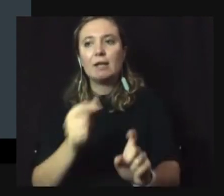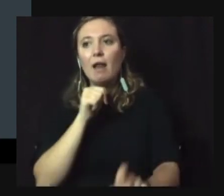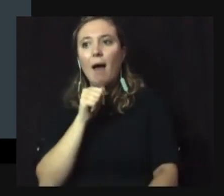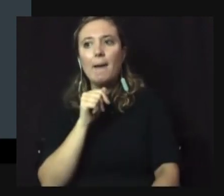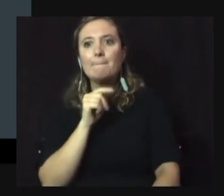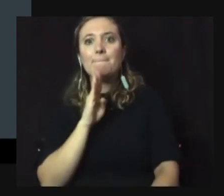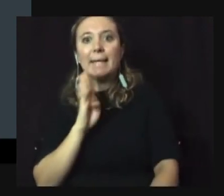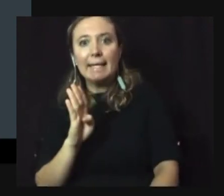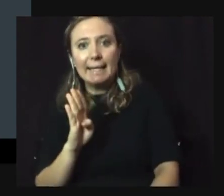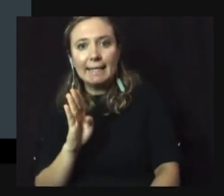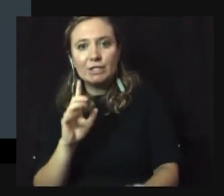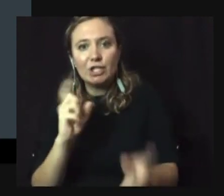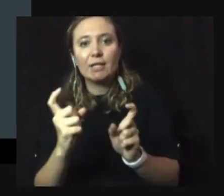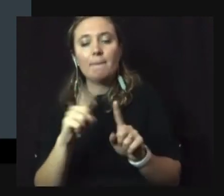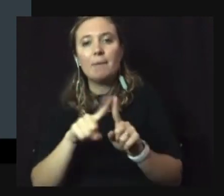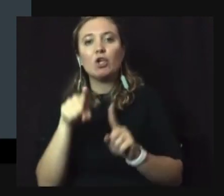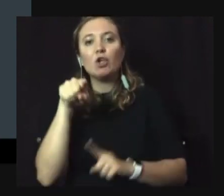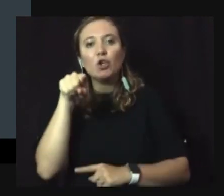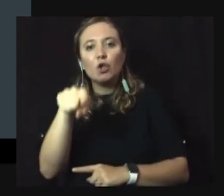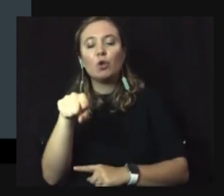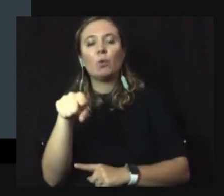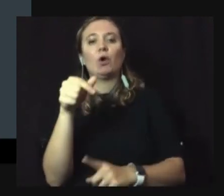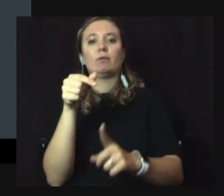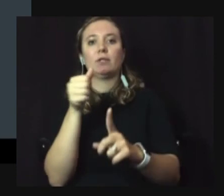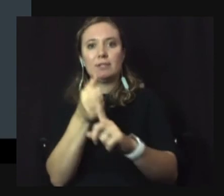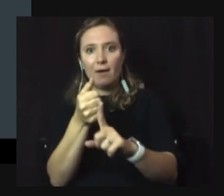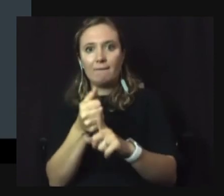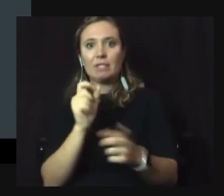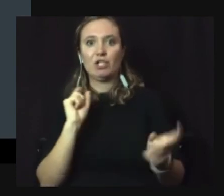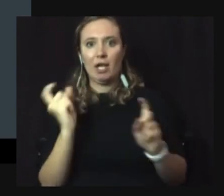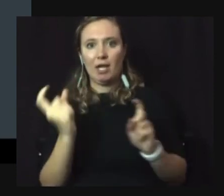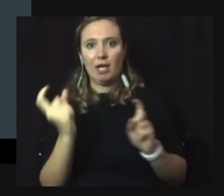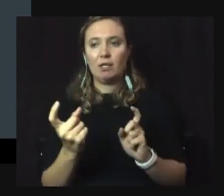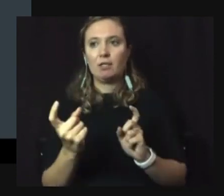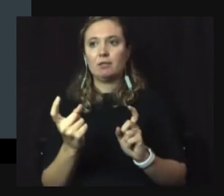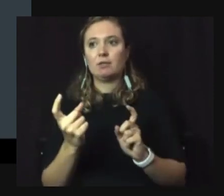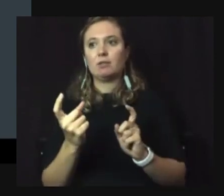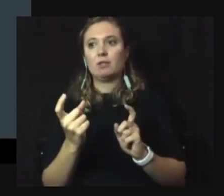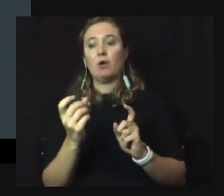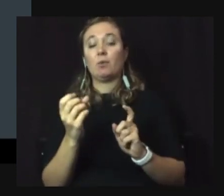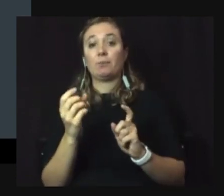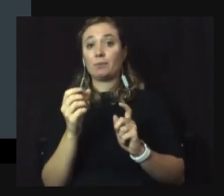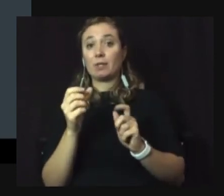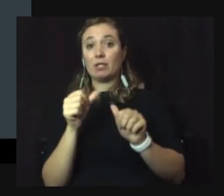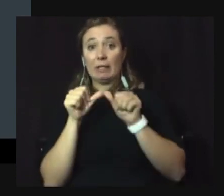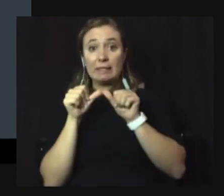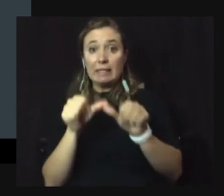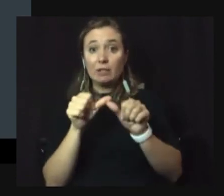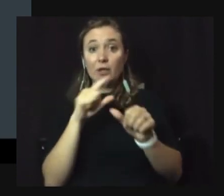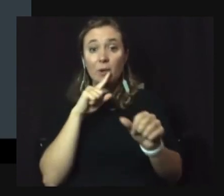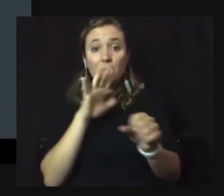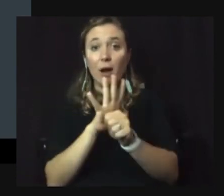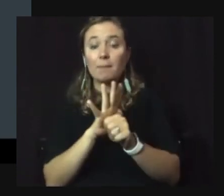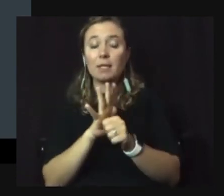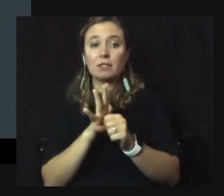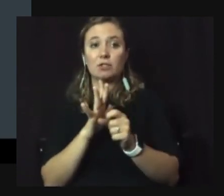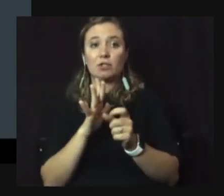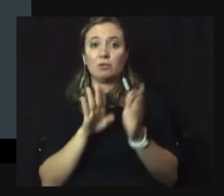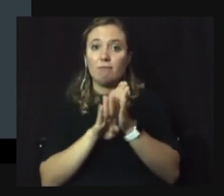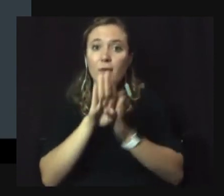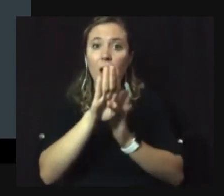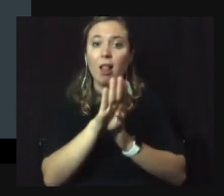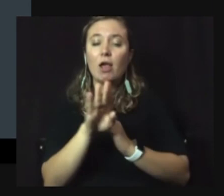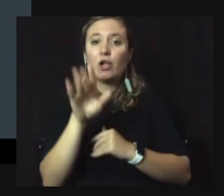constantly. My best advice to you as you are committing to developing your neurodivergent sense of